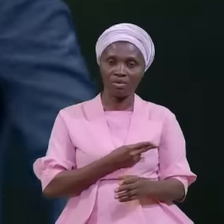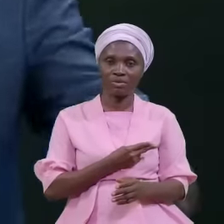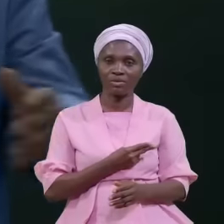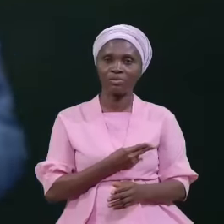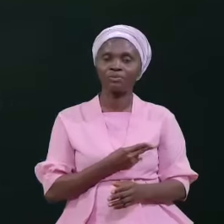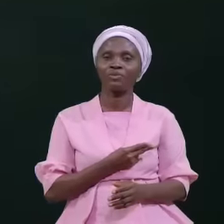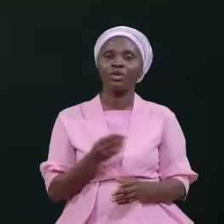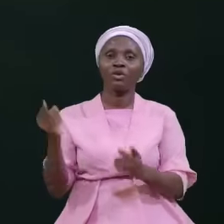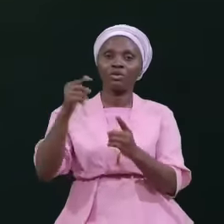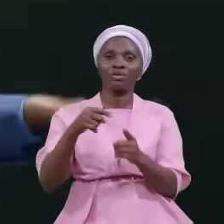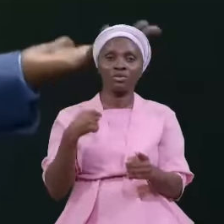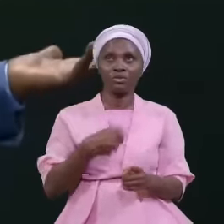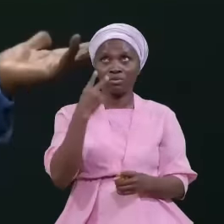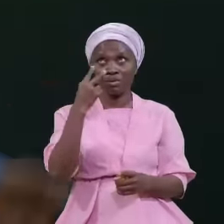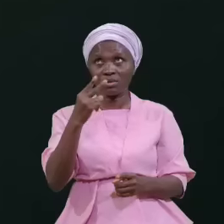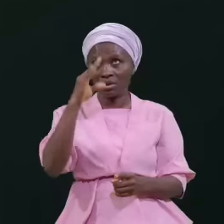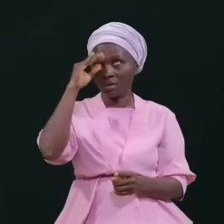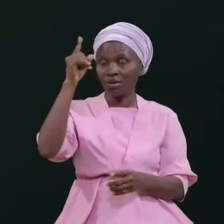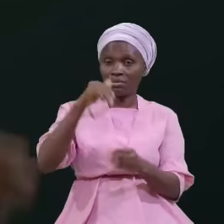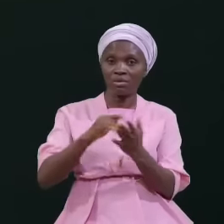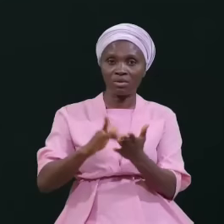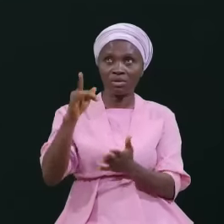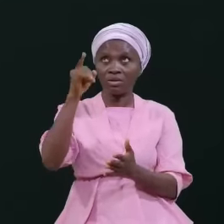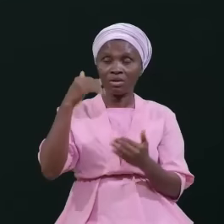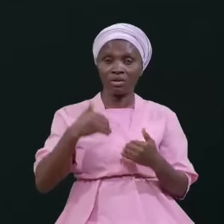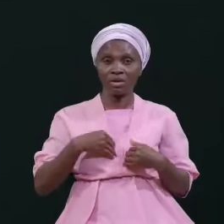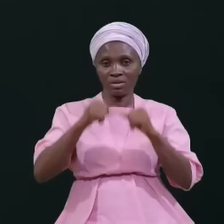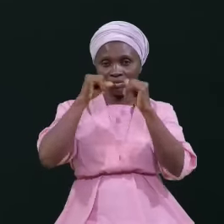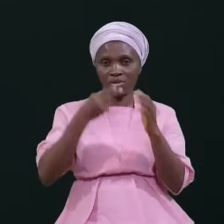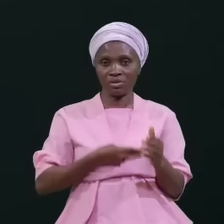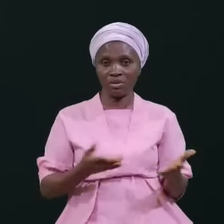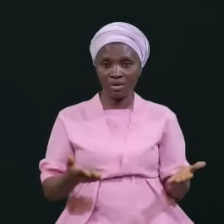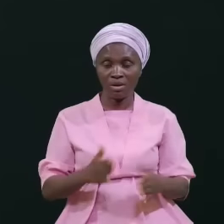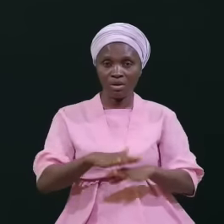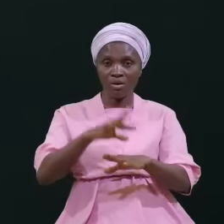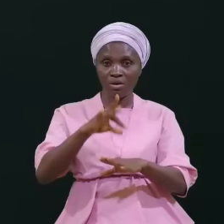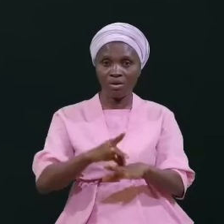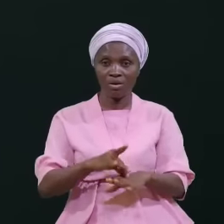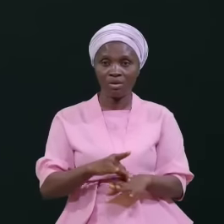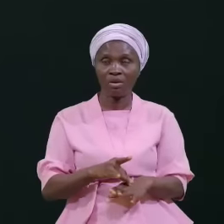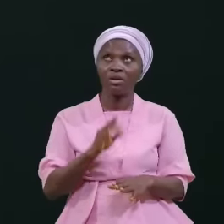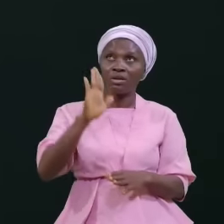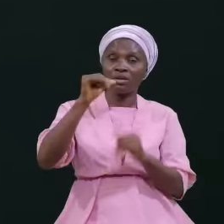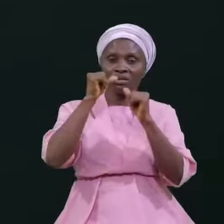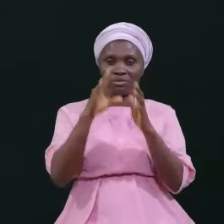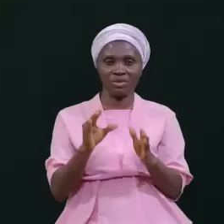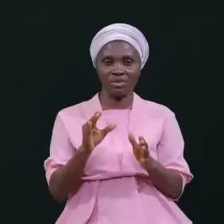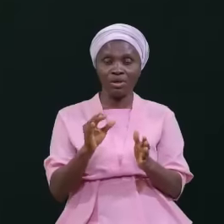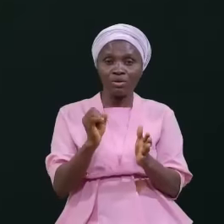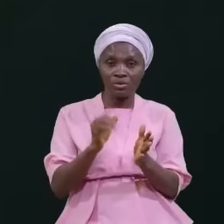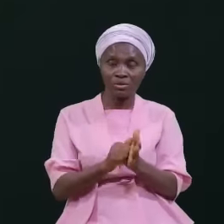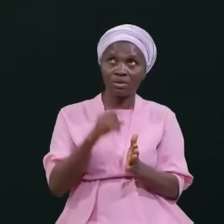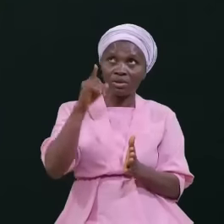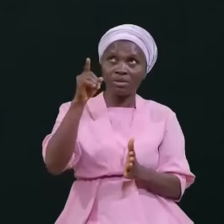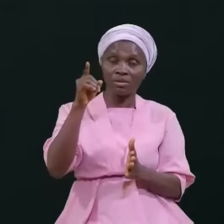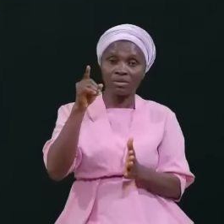in glory. He has blessed us here on earth that his blessings might continue